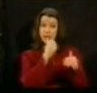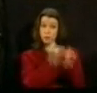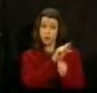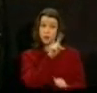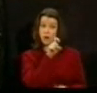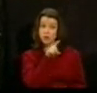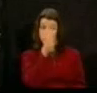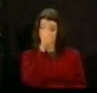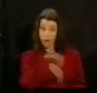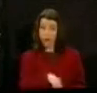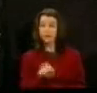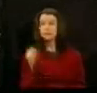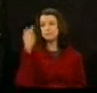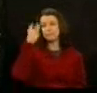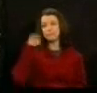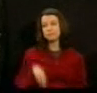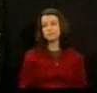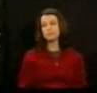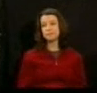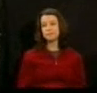you aware of that? I'm aware of that.